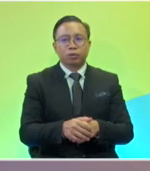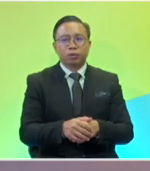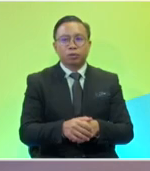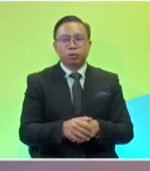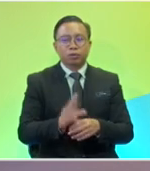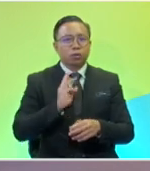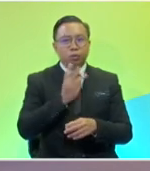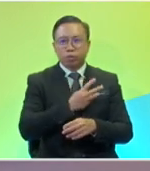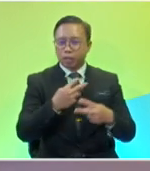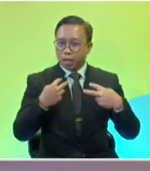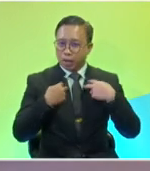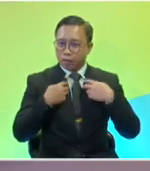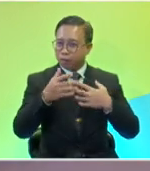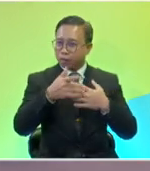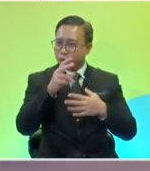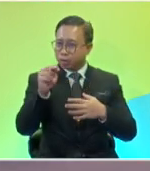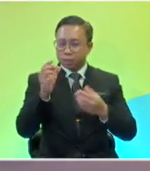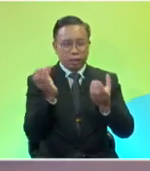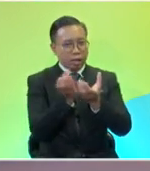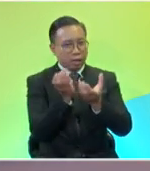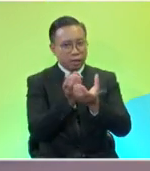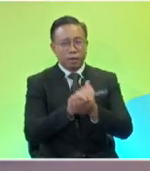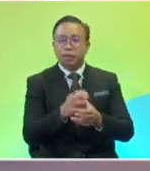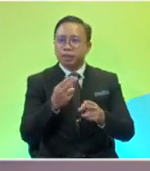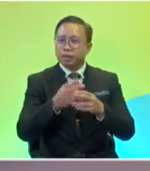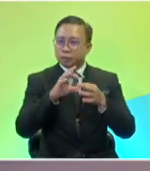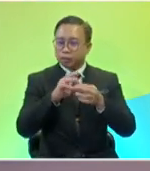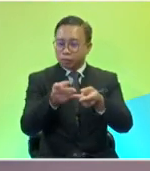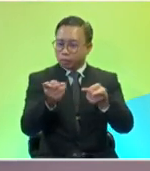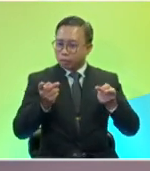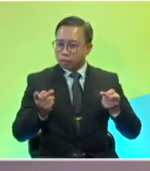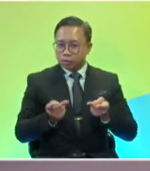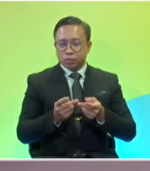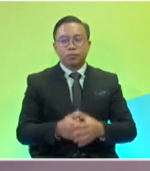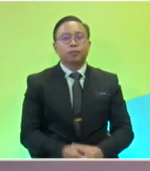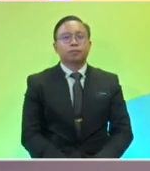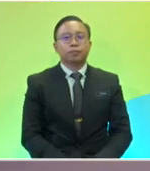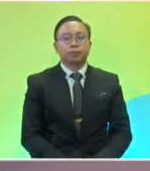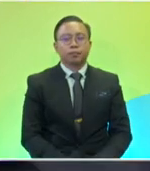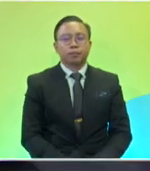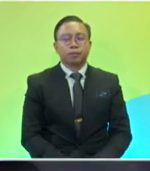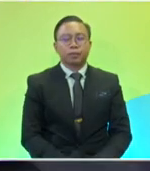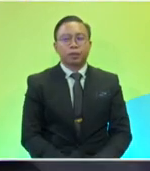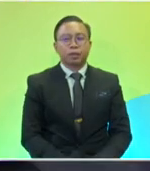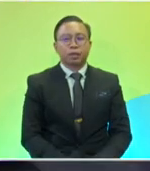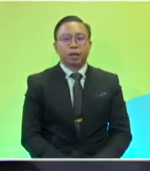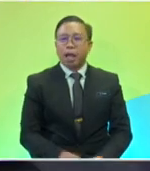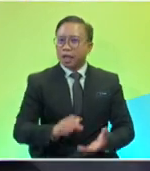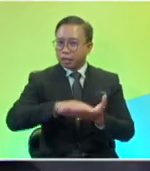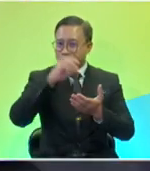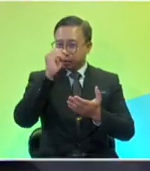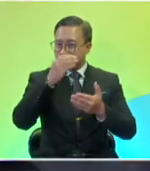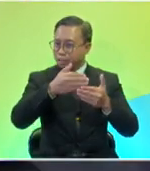we have a calling cards here. Okay. Okay, with names of places. Different places, okay, different right? Places. Different places that we studied